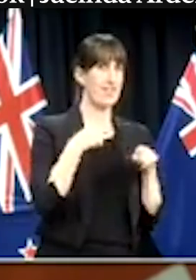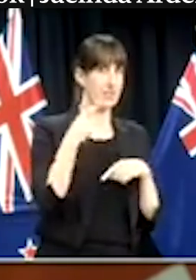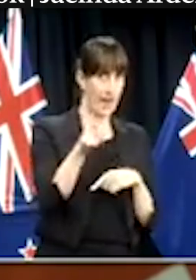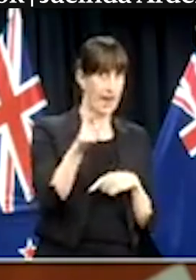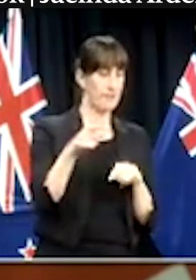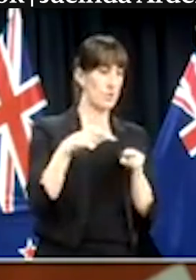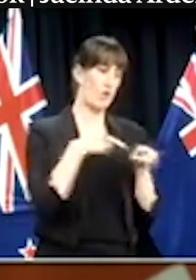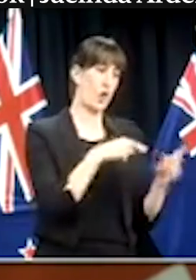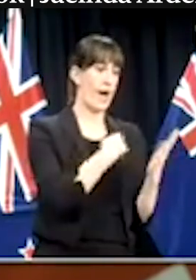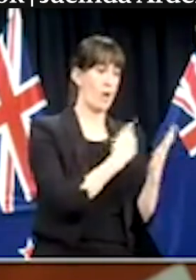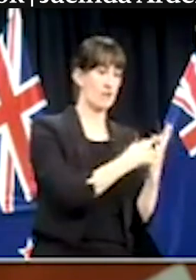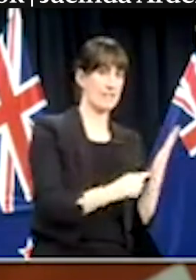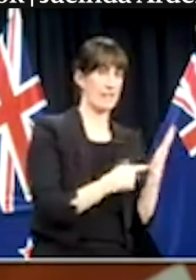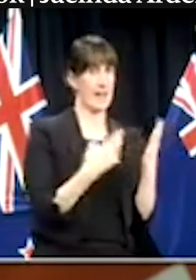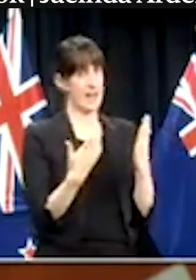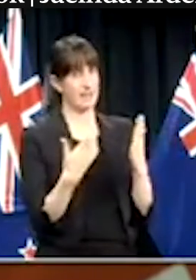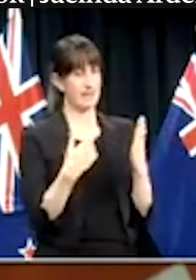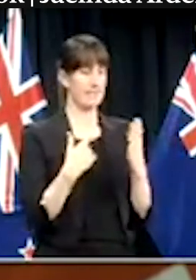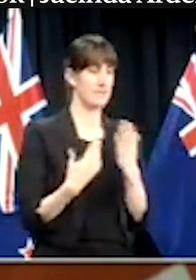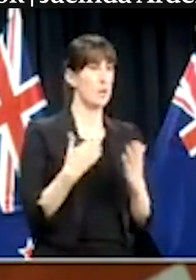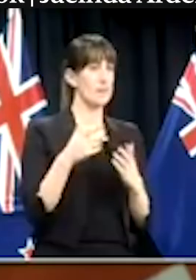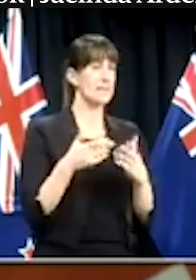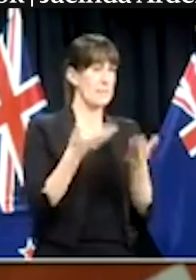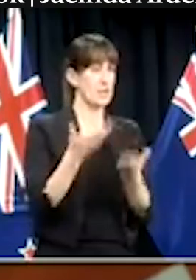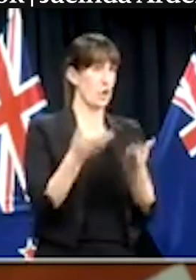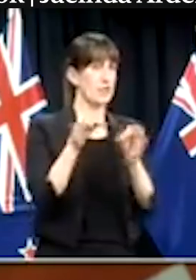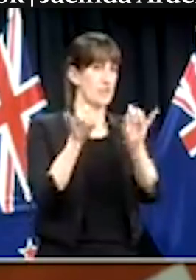to Australia. Can you deal with the state though, or does it need to have